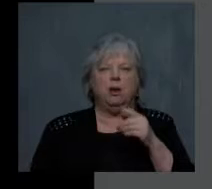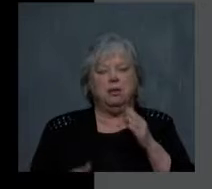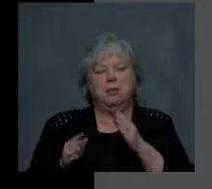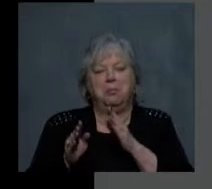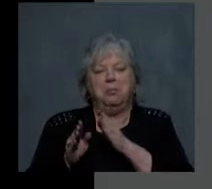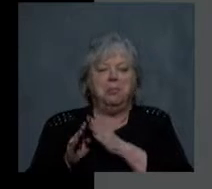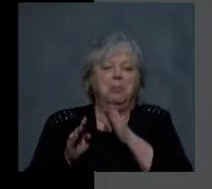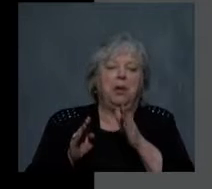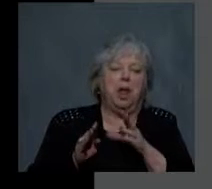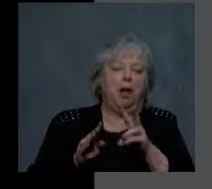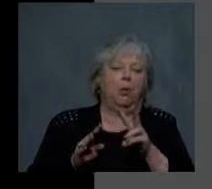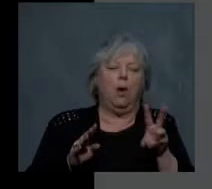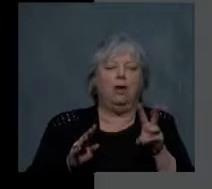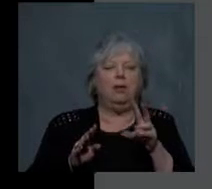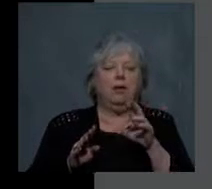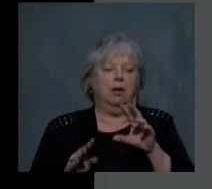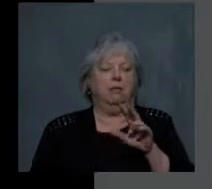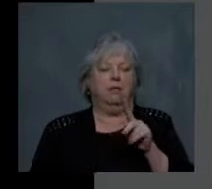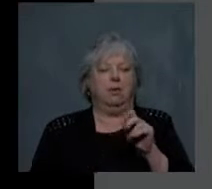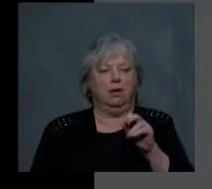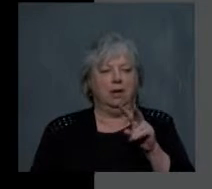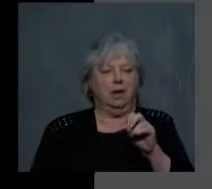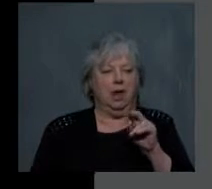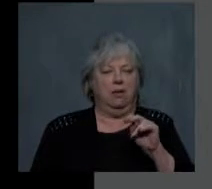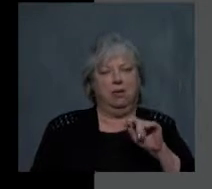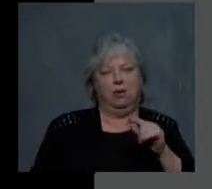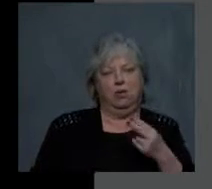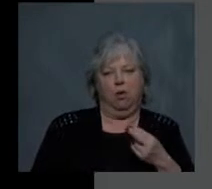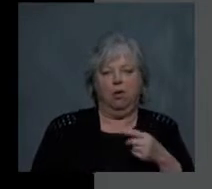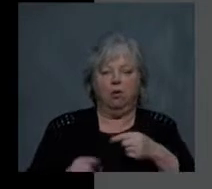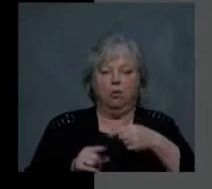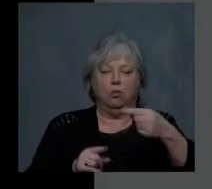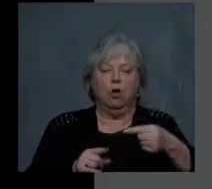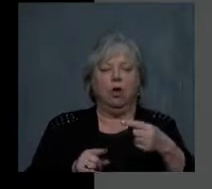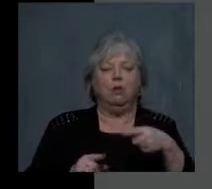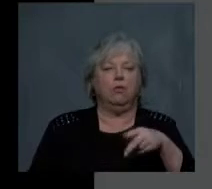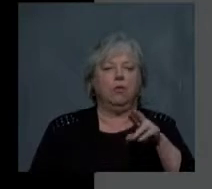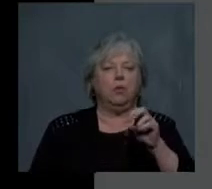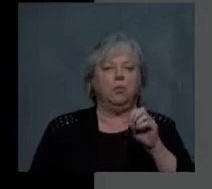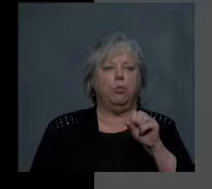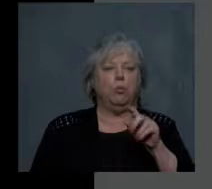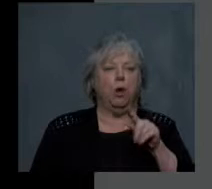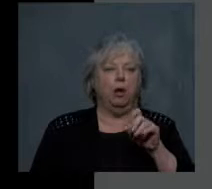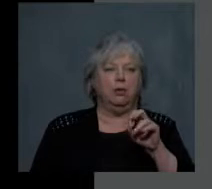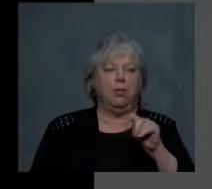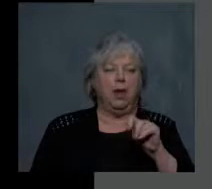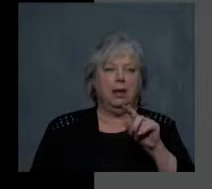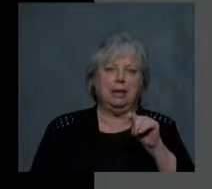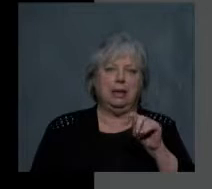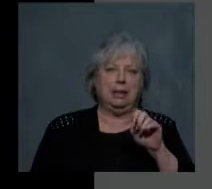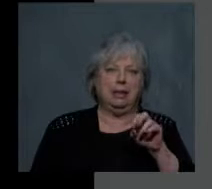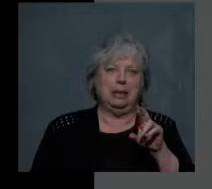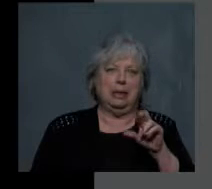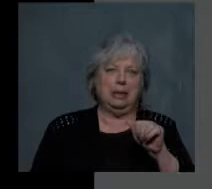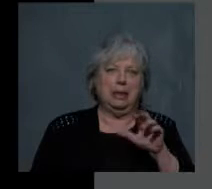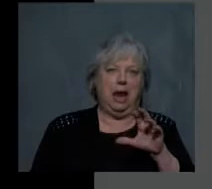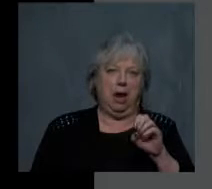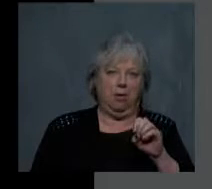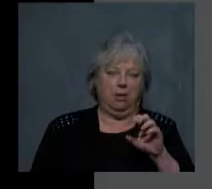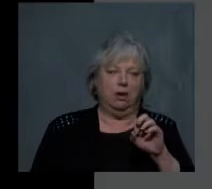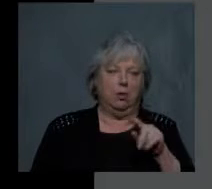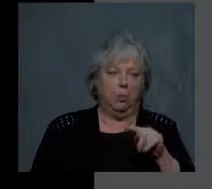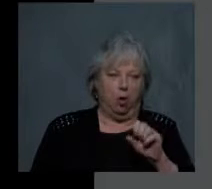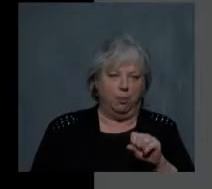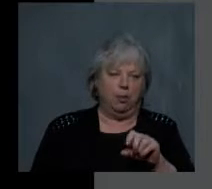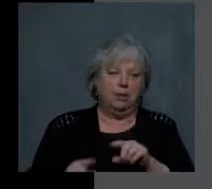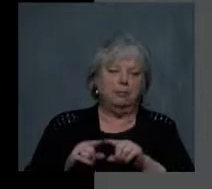it's just right across the street from the Prospect Terrace Apartments, which is a 19-unit apartment development. A little over a block away is the